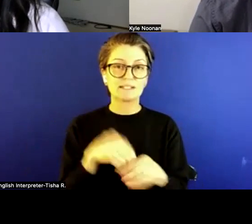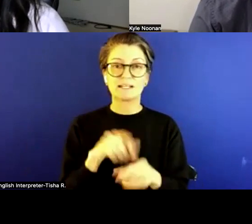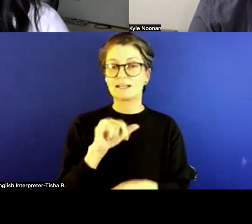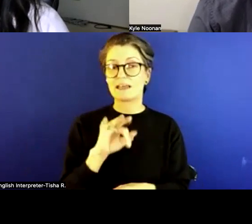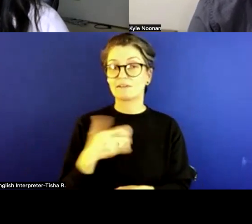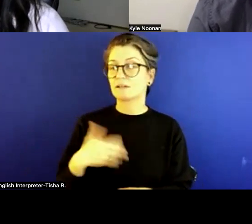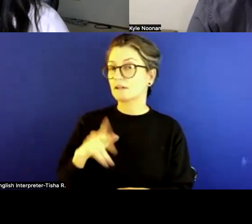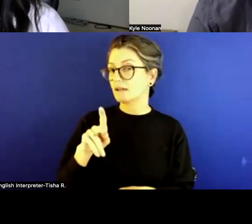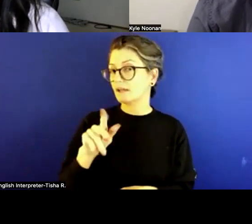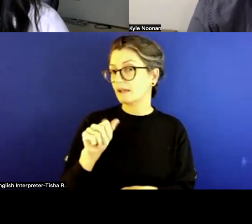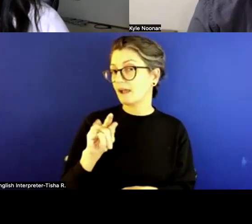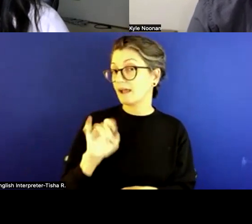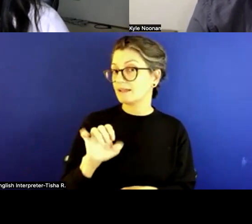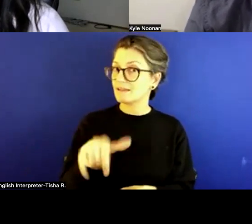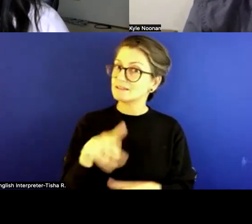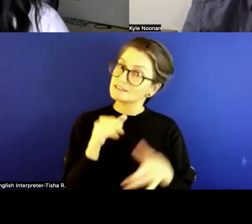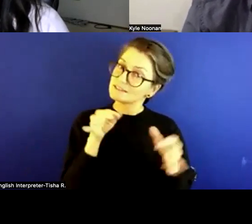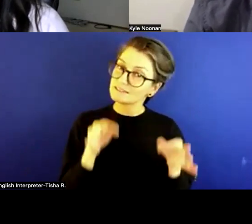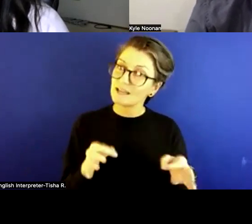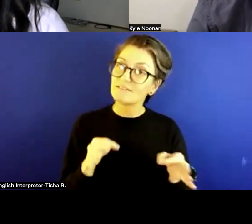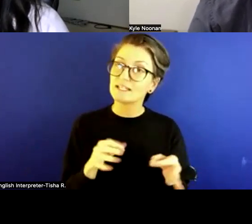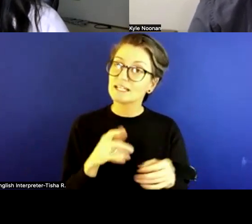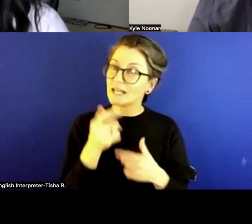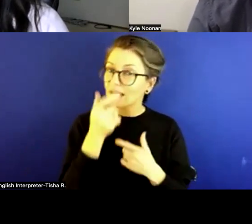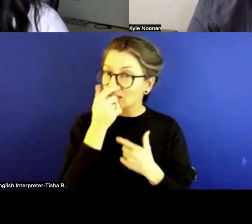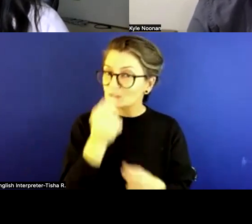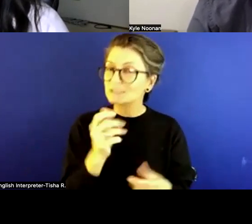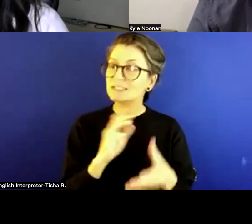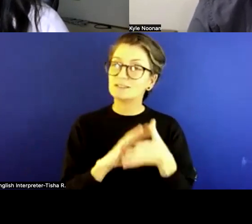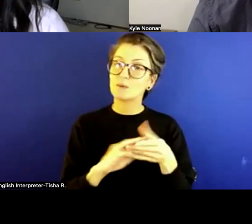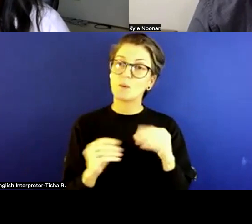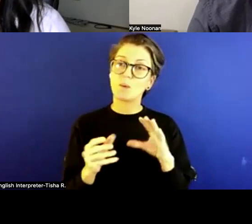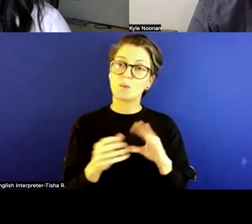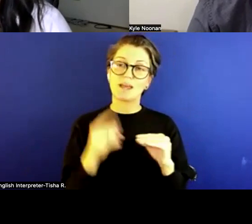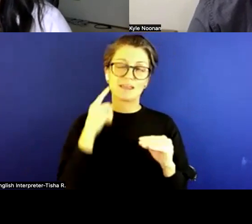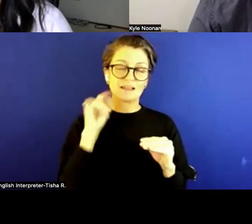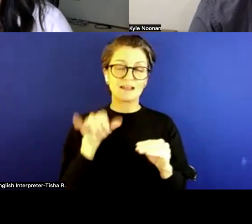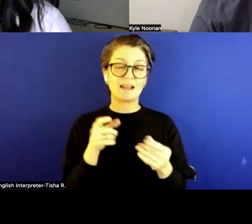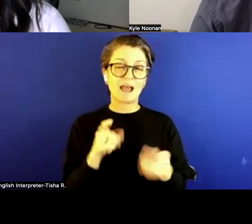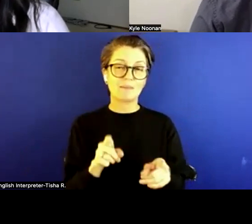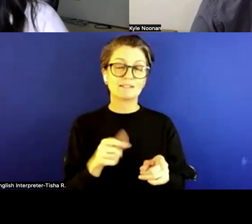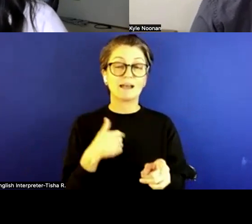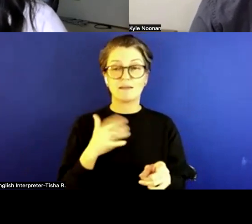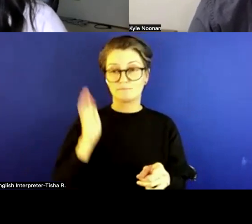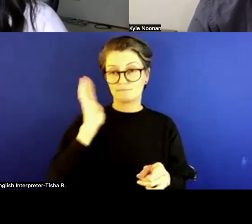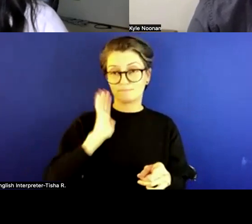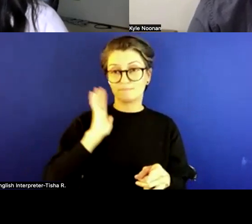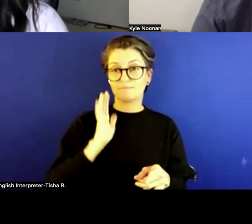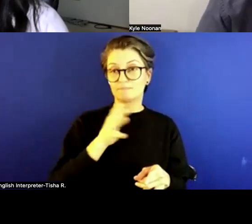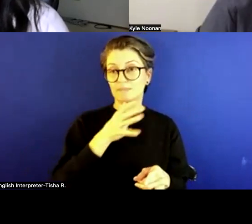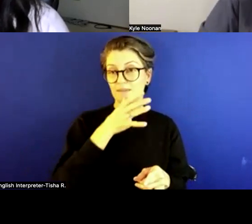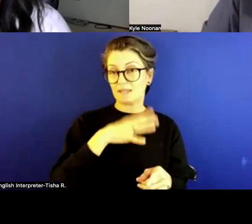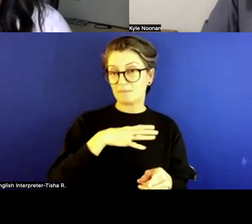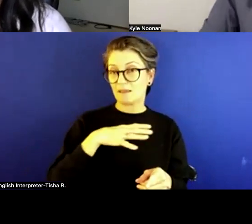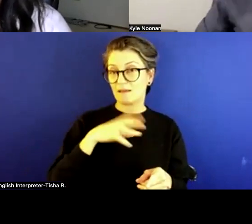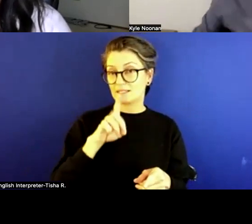Katie. That's definitely an interesting story because I think that happens to, as a female veteran, a female disabled veteran, that's